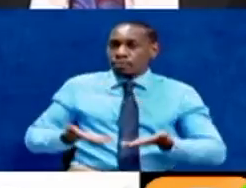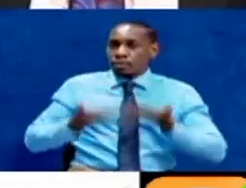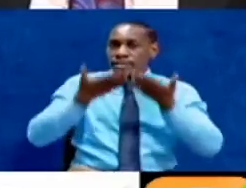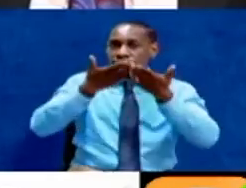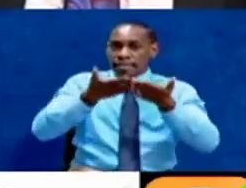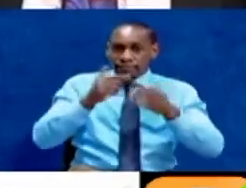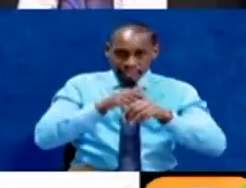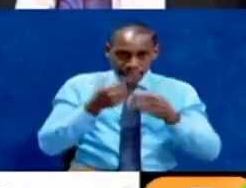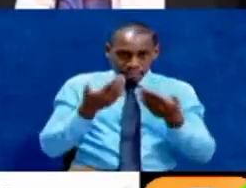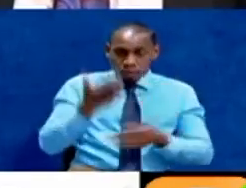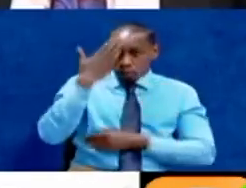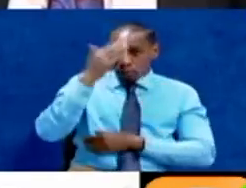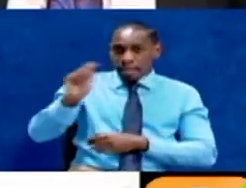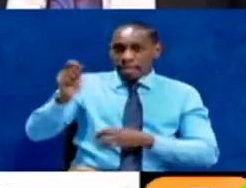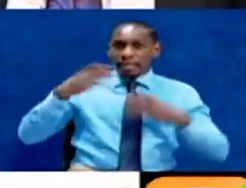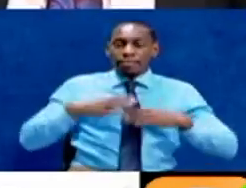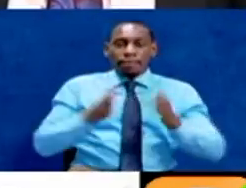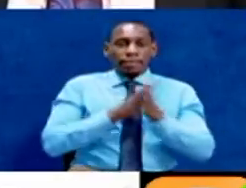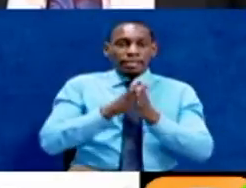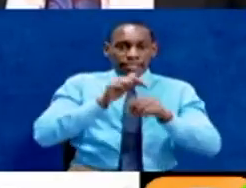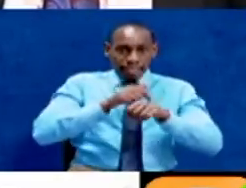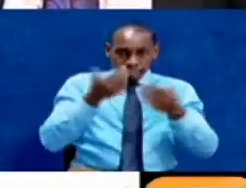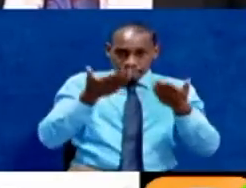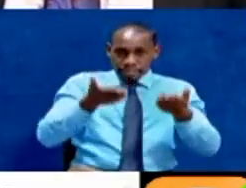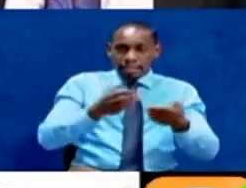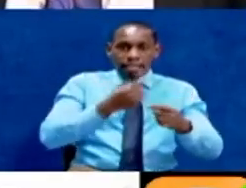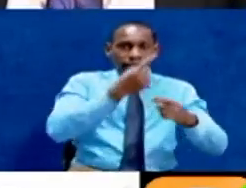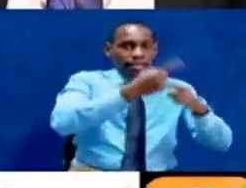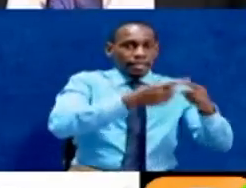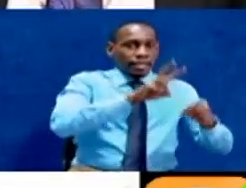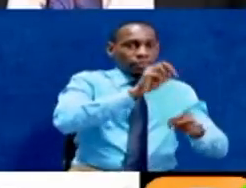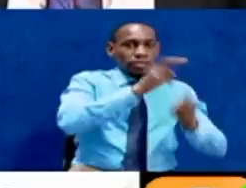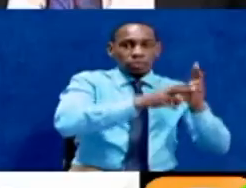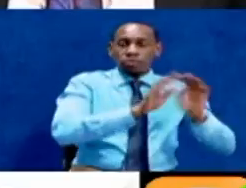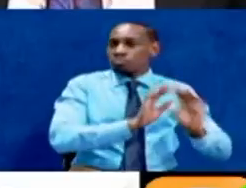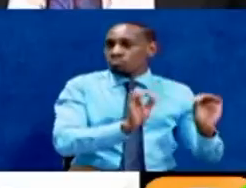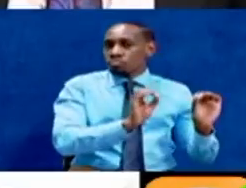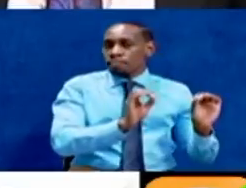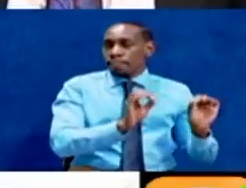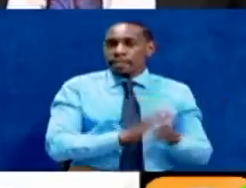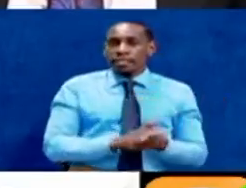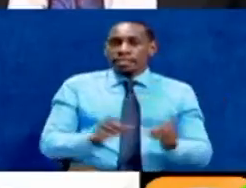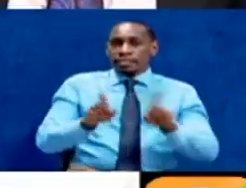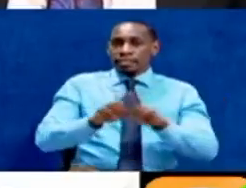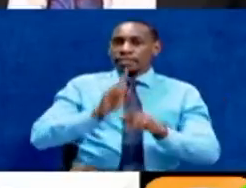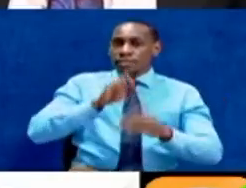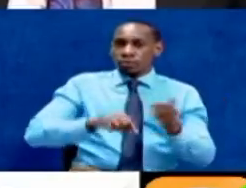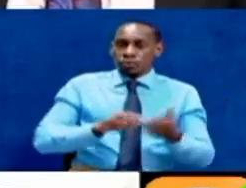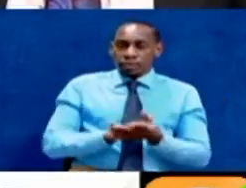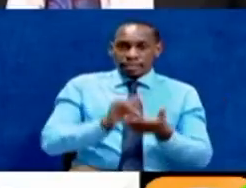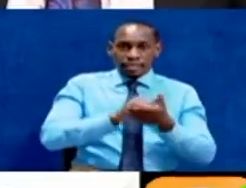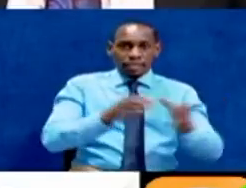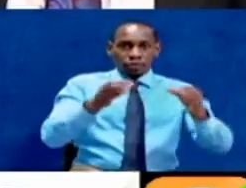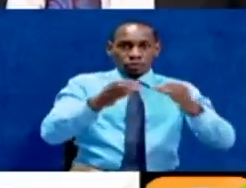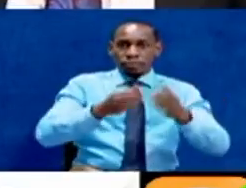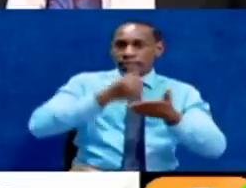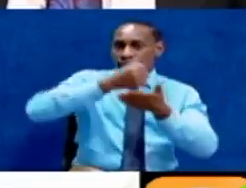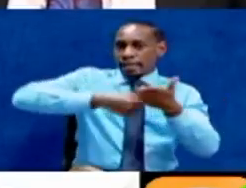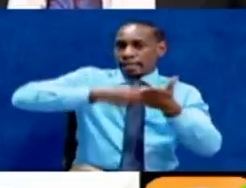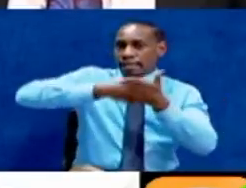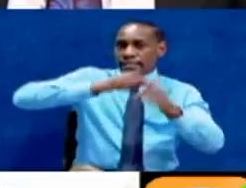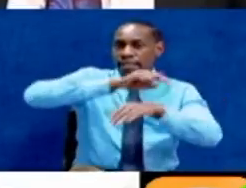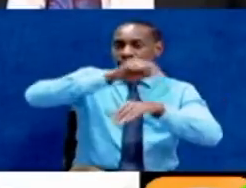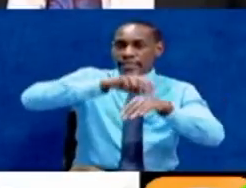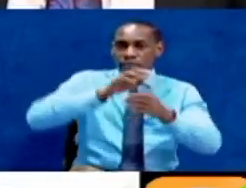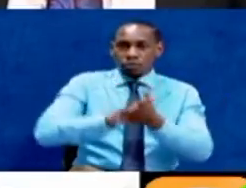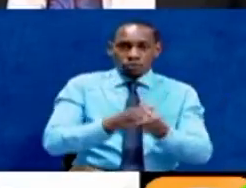deliver for now, because Kenyans are interested in what we are going to do now, not in 2022. And I heard him talk about an amorphous group called Hustler Nation. I